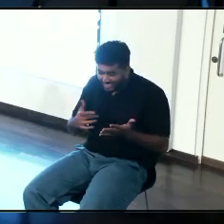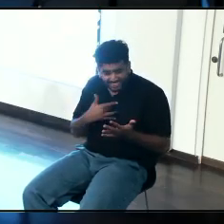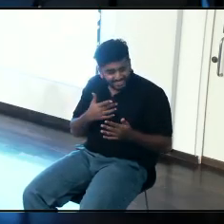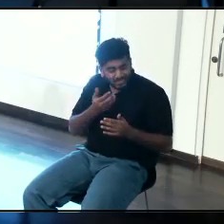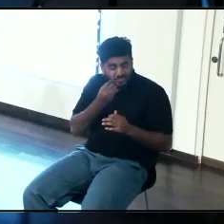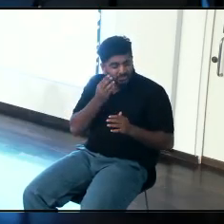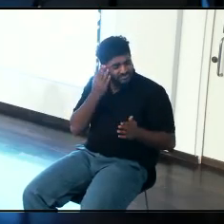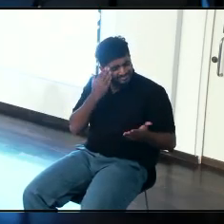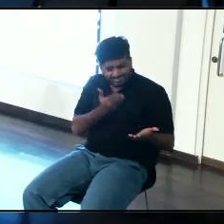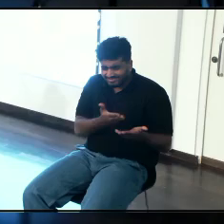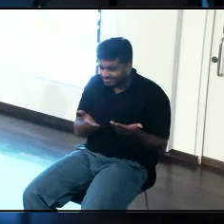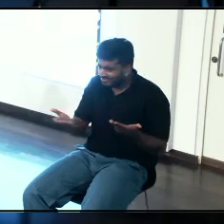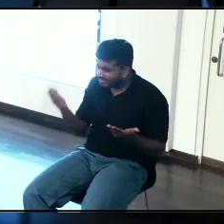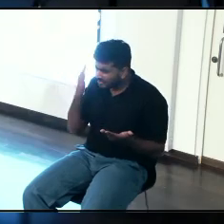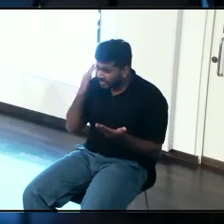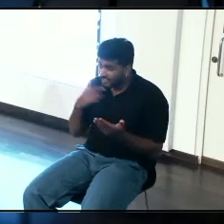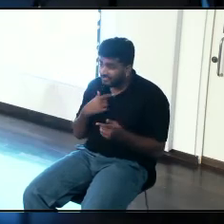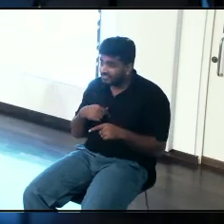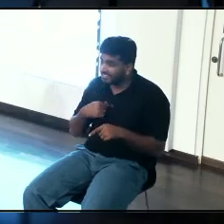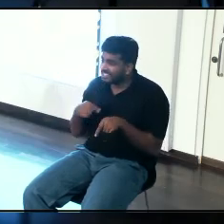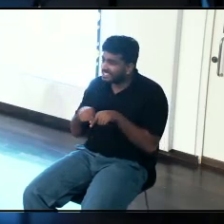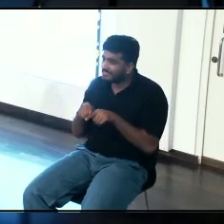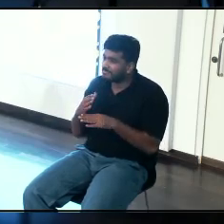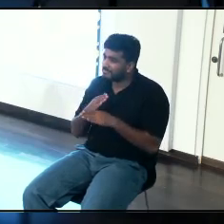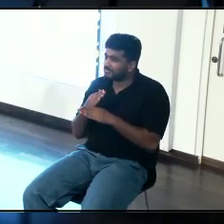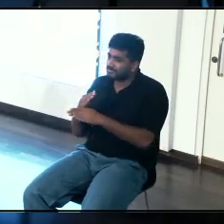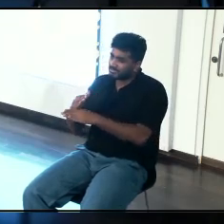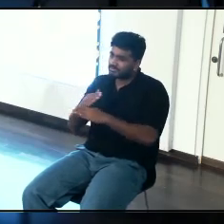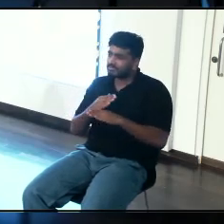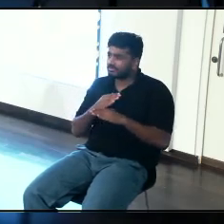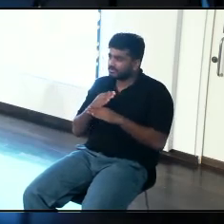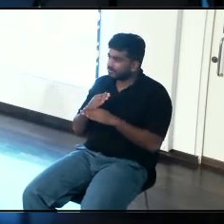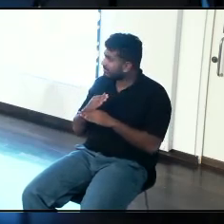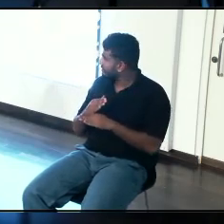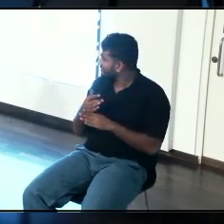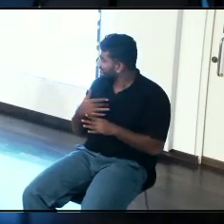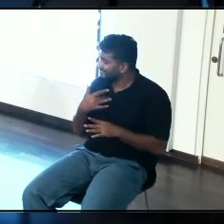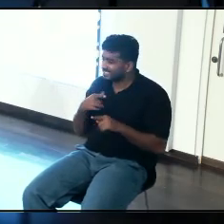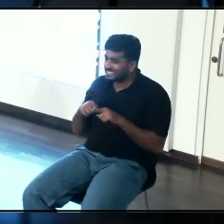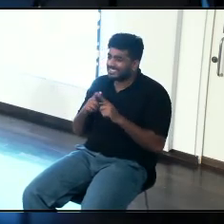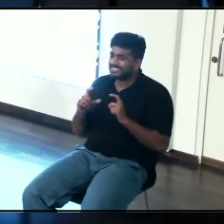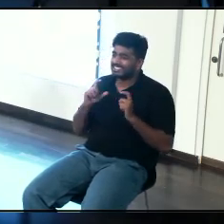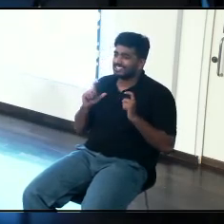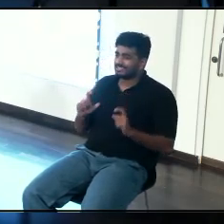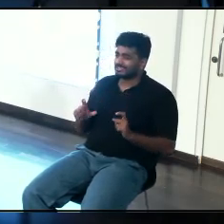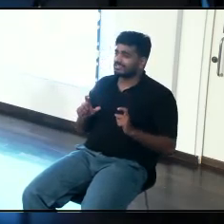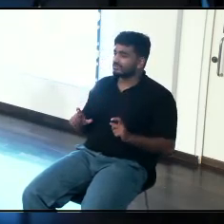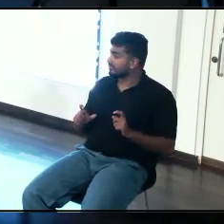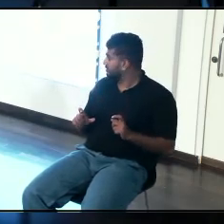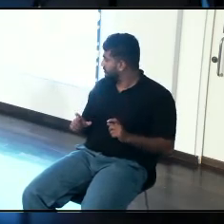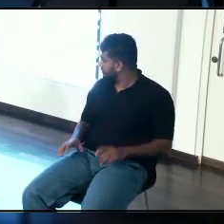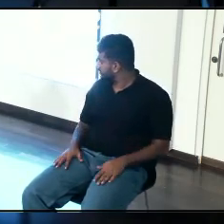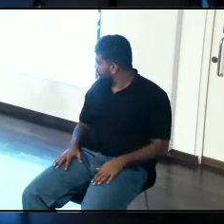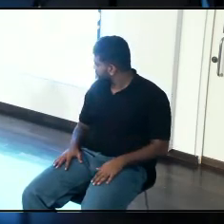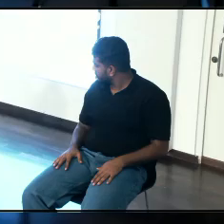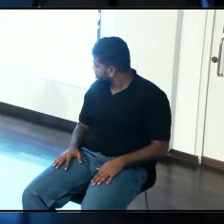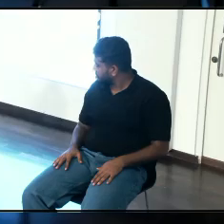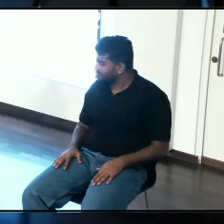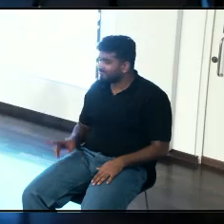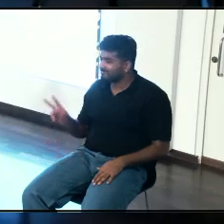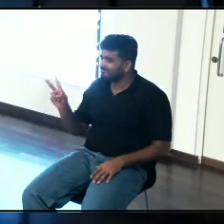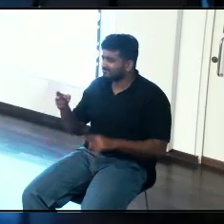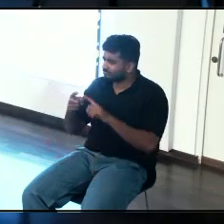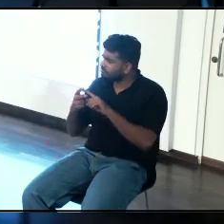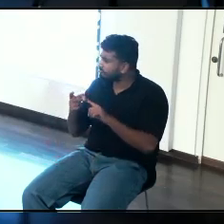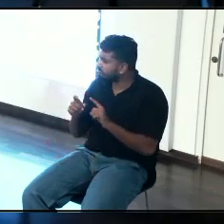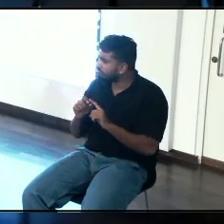with, and security. And it's, I don't know, it's a comfort, I suppose. So I have 2 comments on that. One,